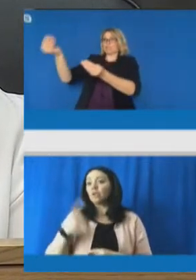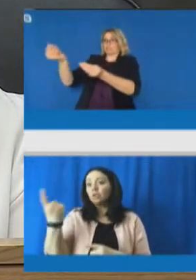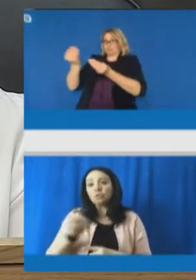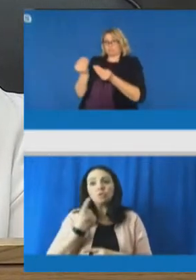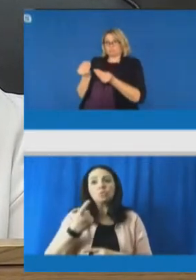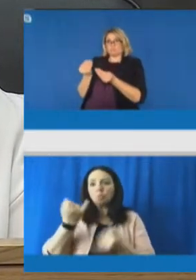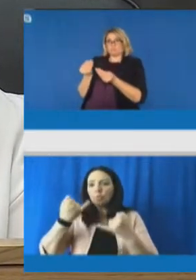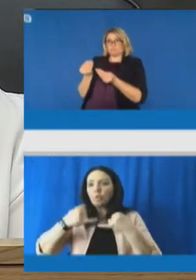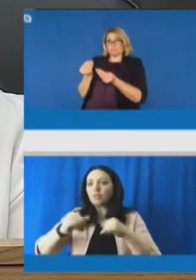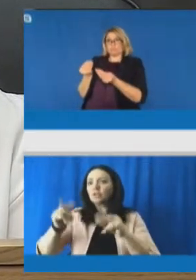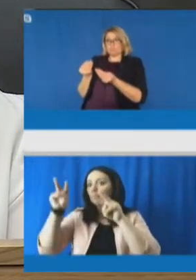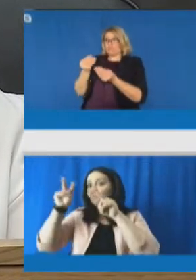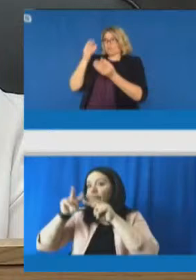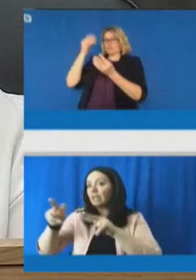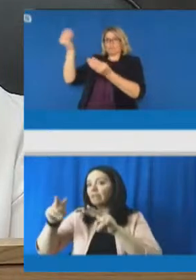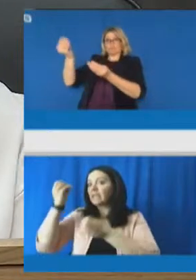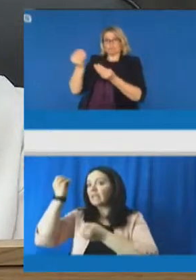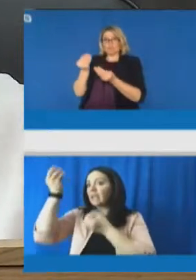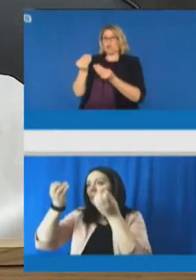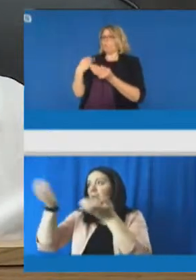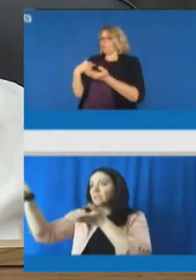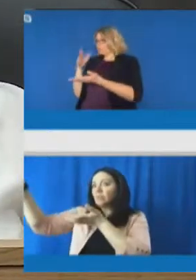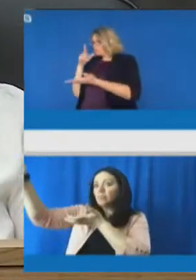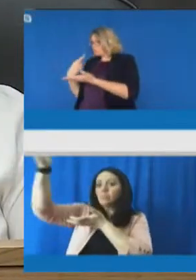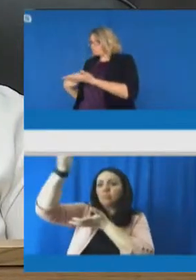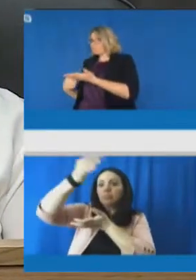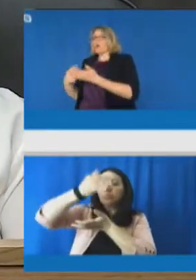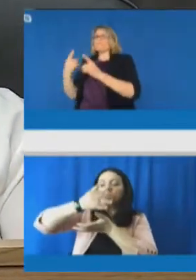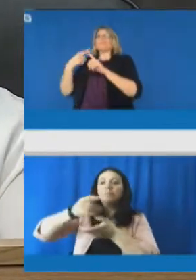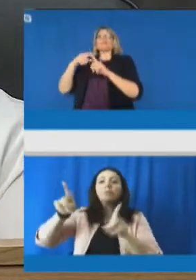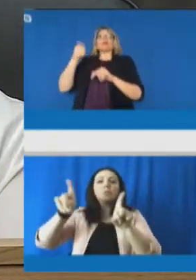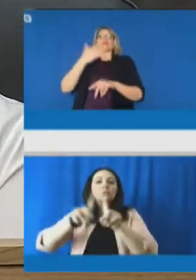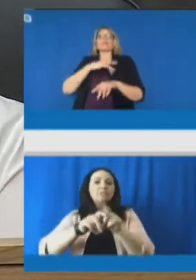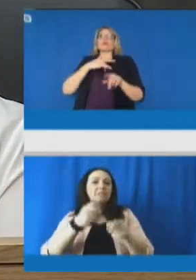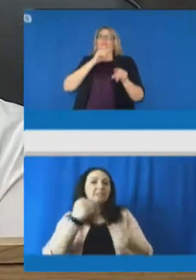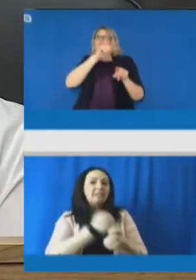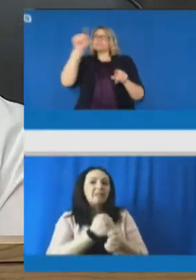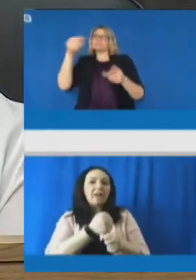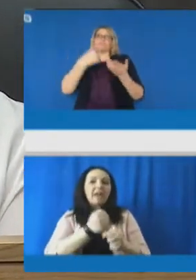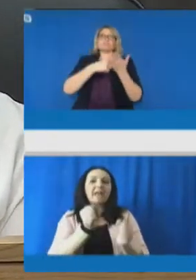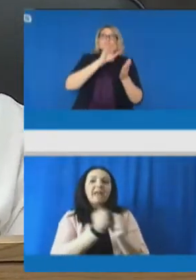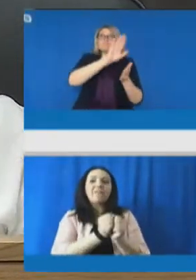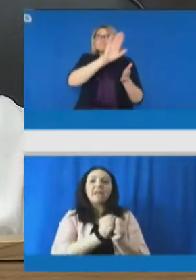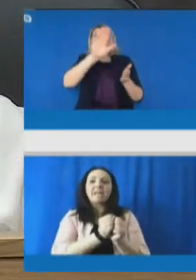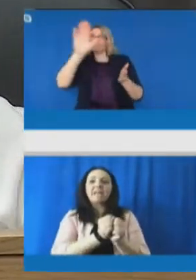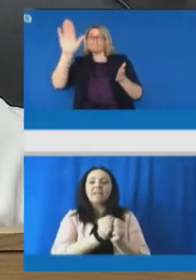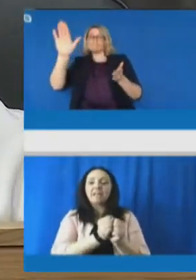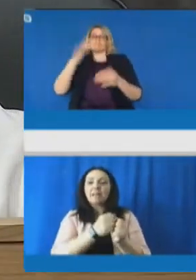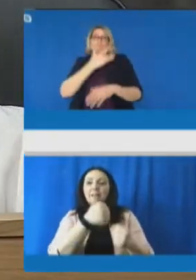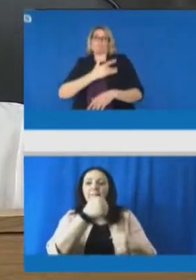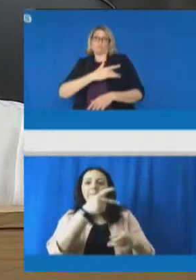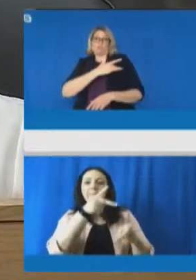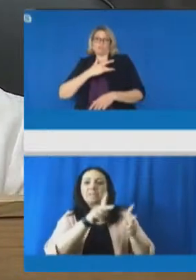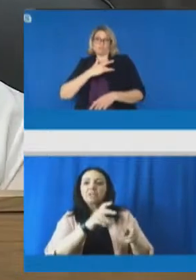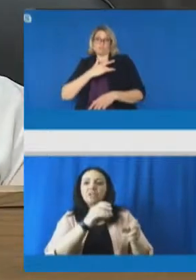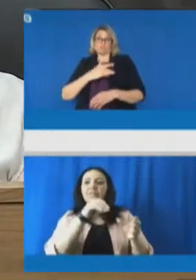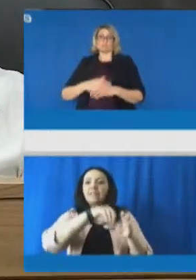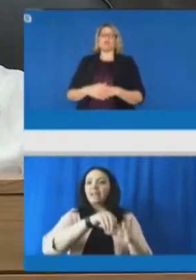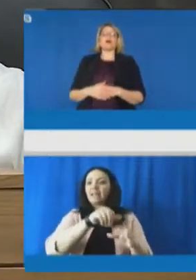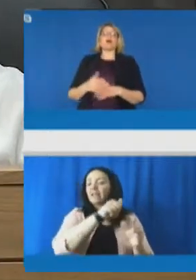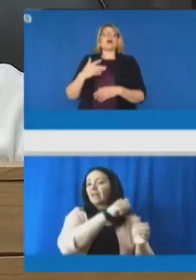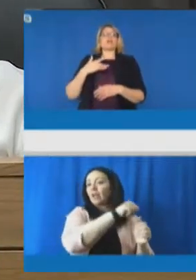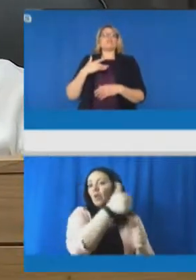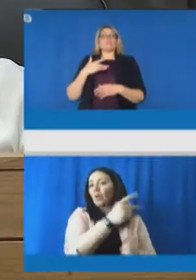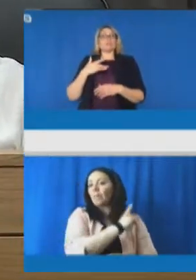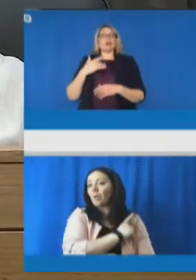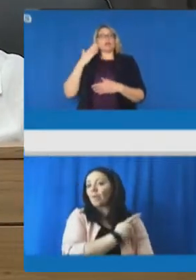end, just say stay tuned. Thank you, Minister. Thank you, Ms. Hogarth. Michel Corriveau,